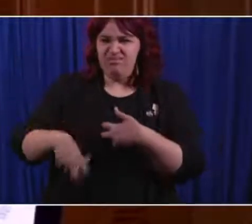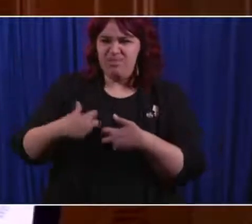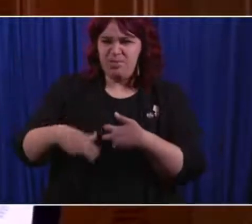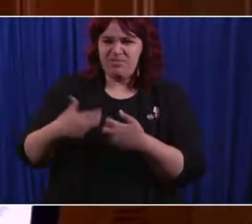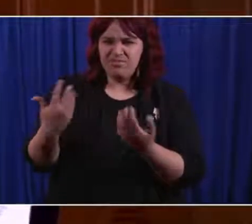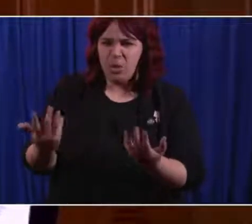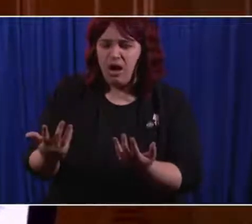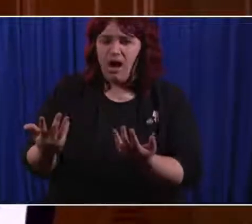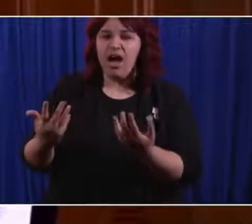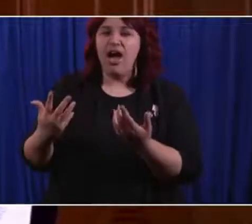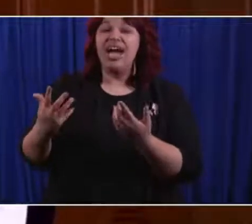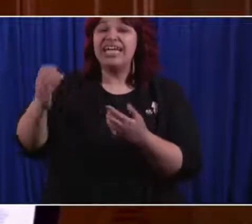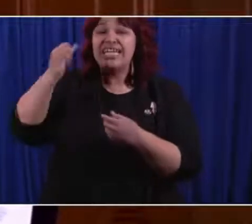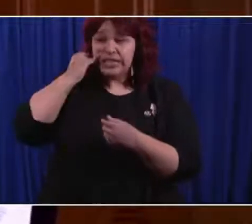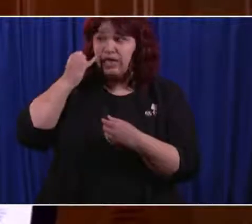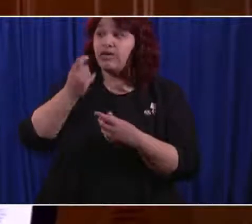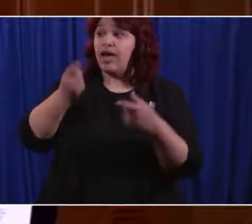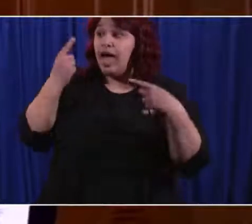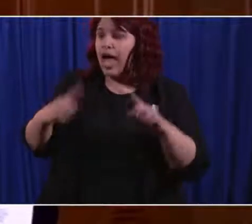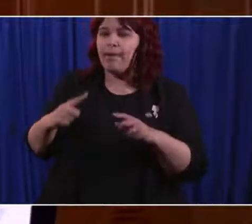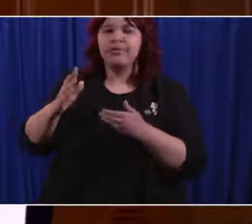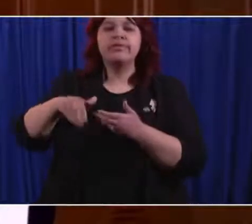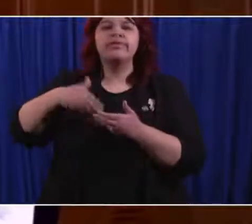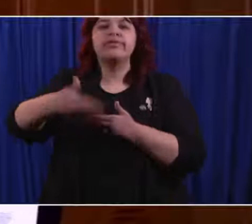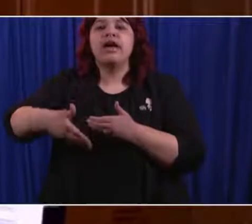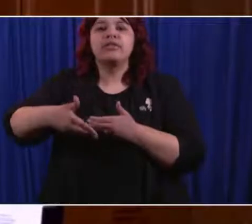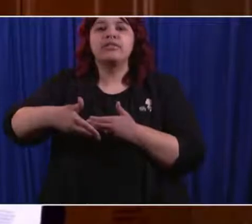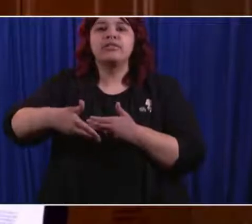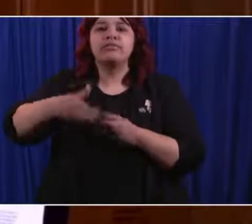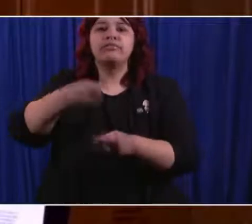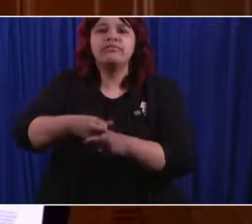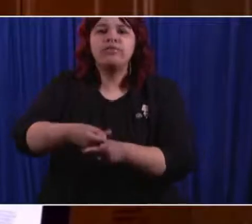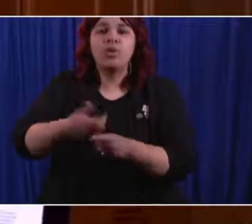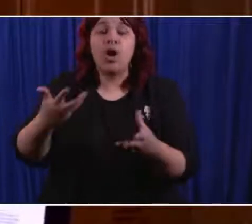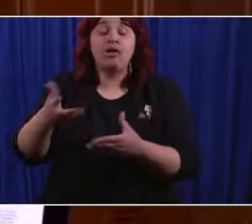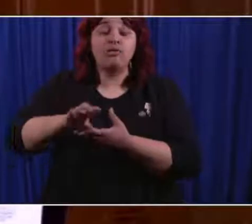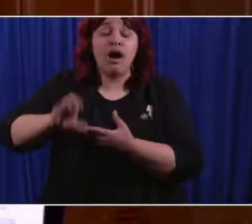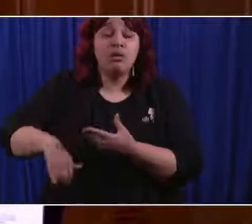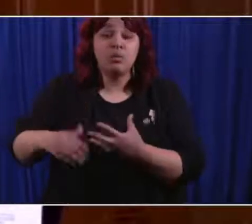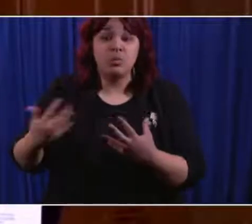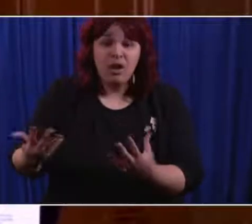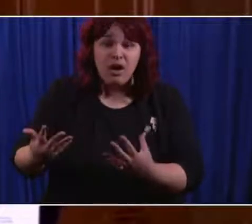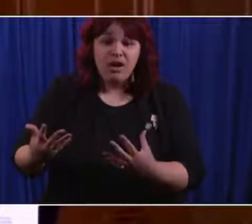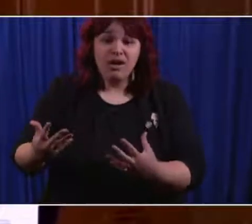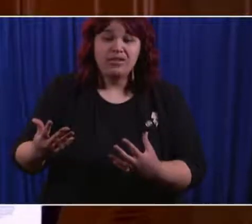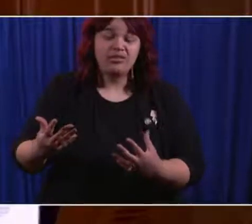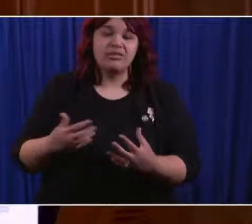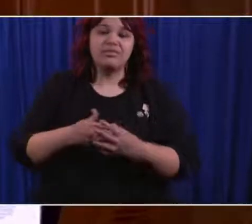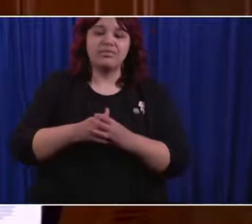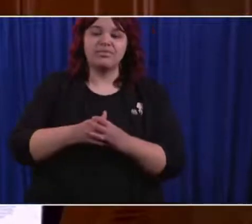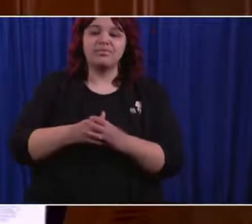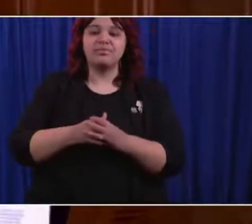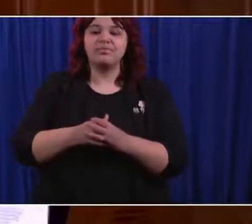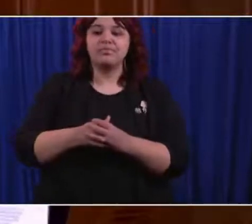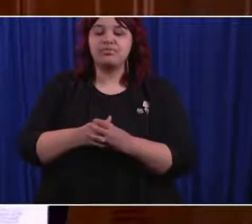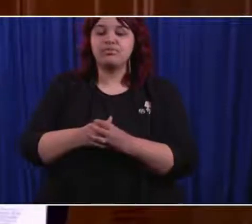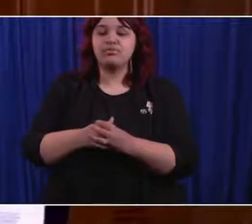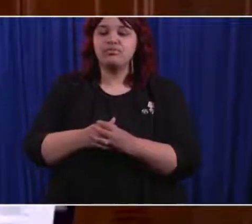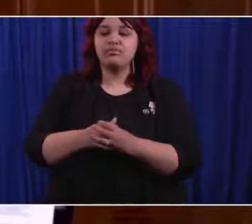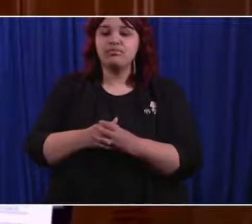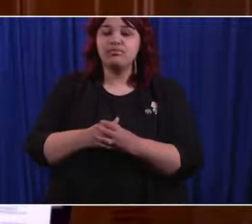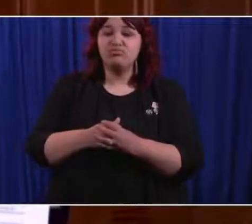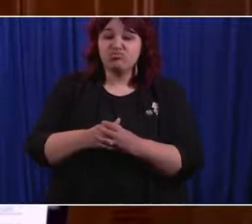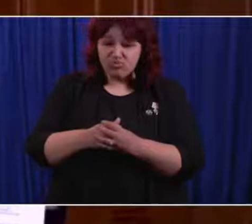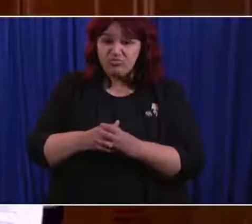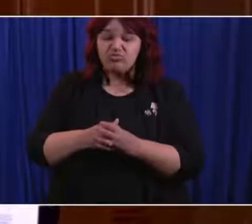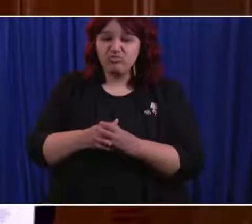mean for public health, what it would mean for the safety of Ohio citizens if it actually became